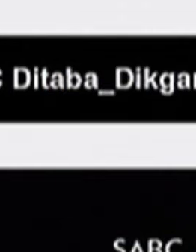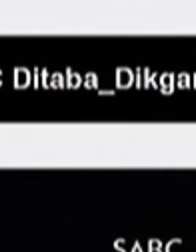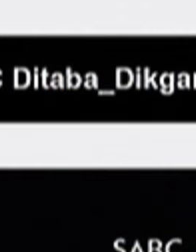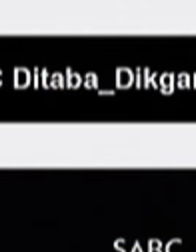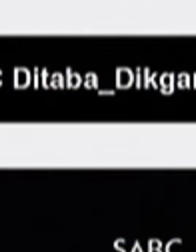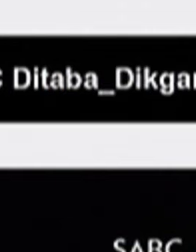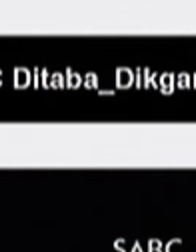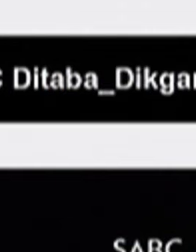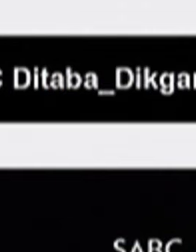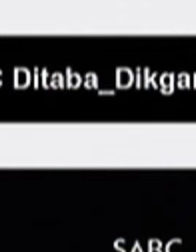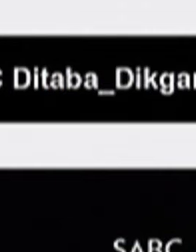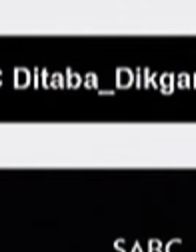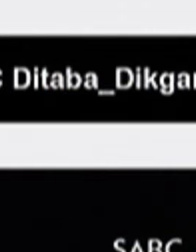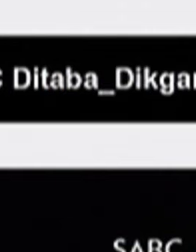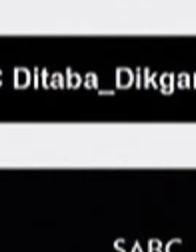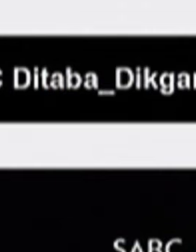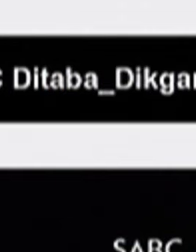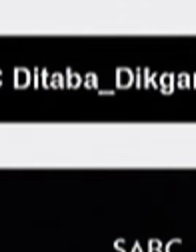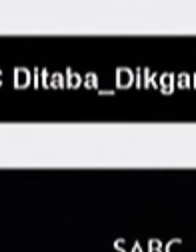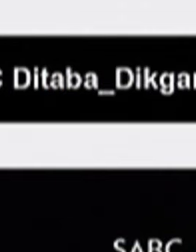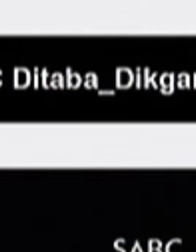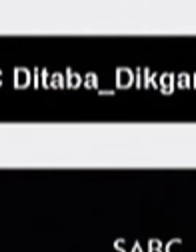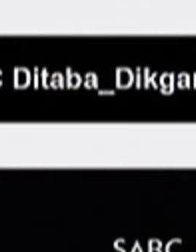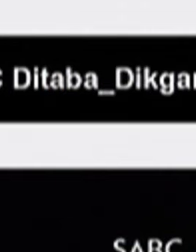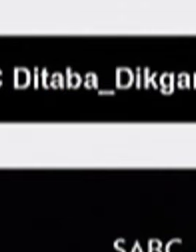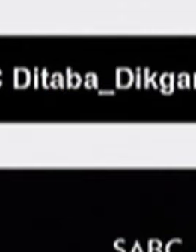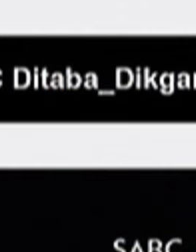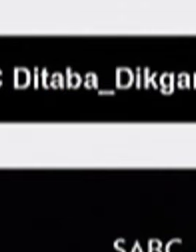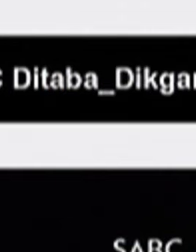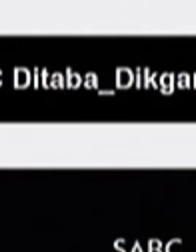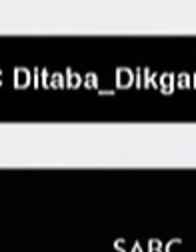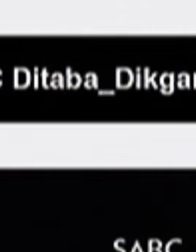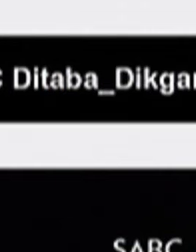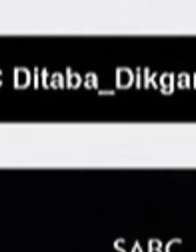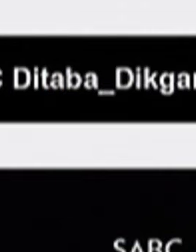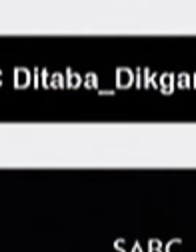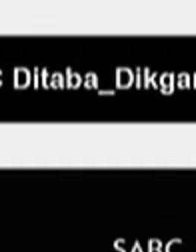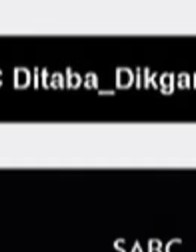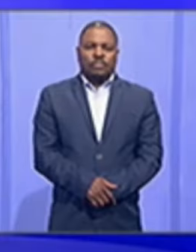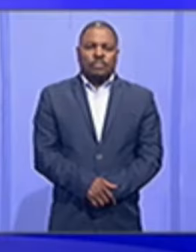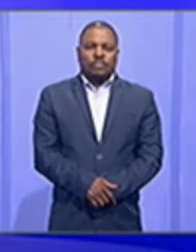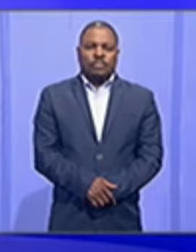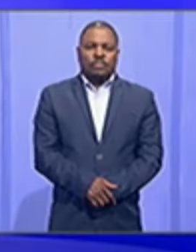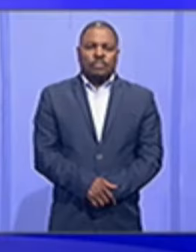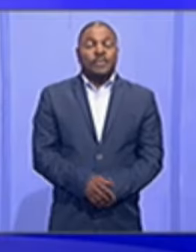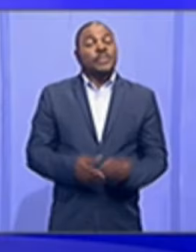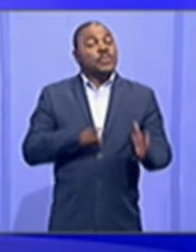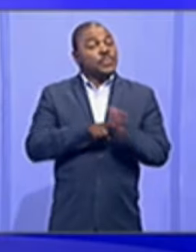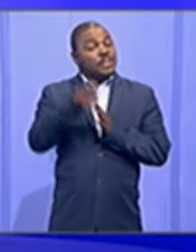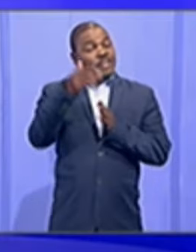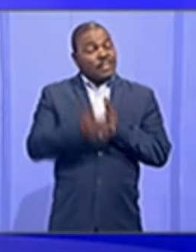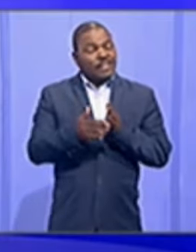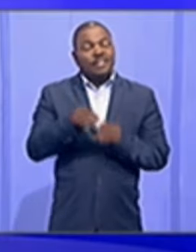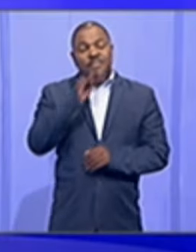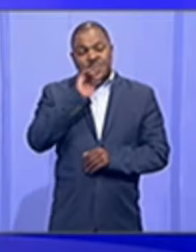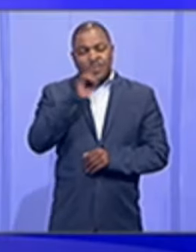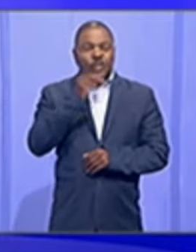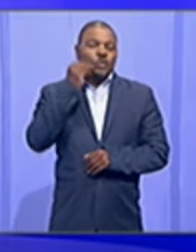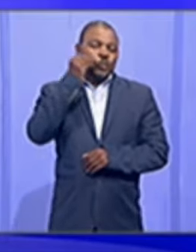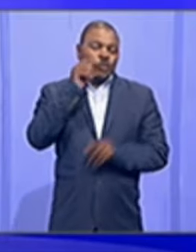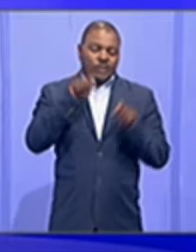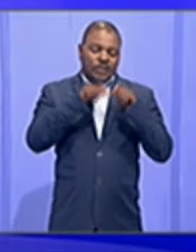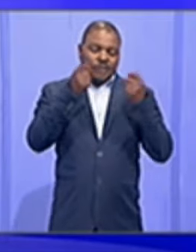bjale ka Facebook, X, especially YouTube. Nomoro ya rena ya WhatsApp le gona le ka kgatha tema. Bjale ka ga e le mafelelo a beke ba setlhopha sa ditaba tsa Sotho